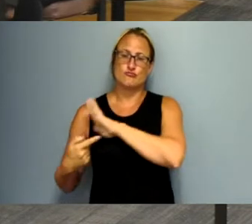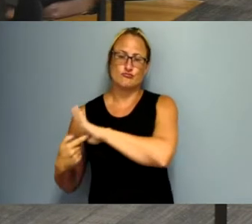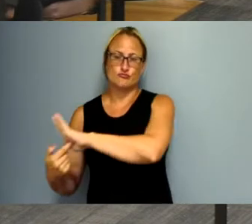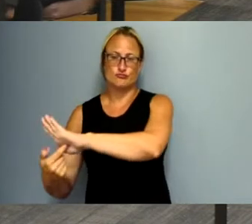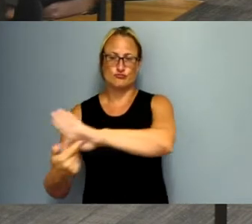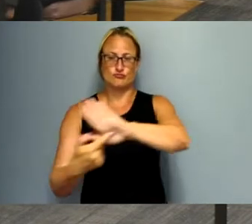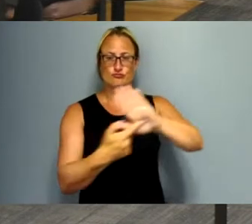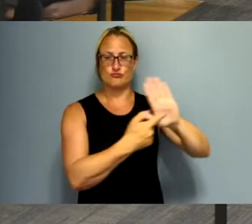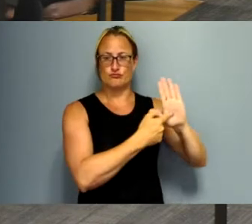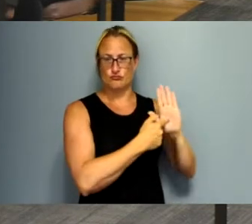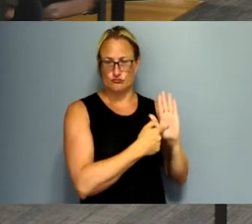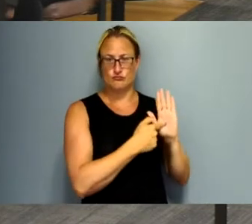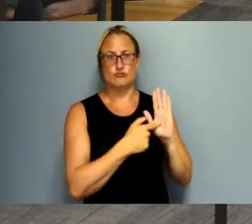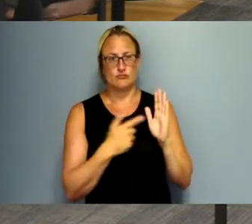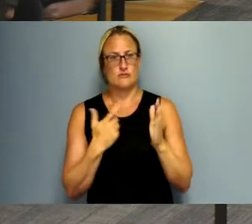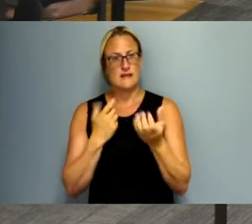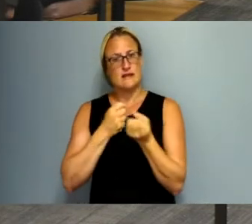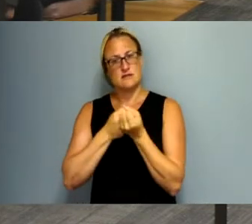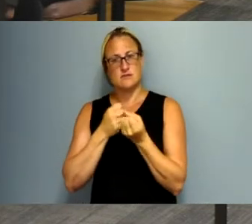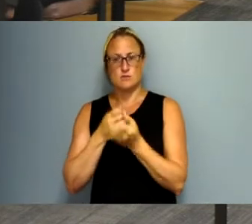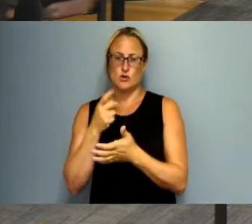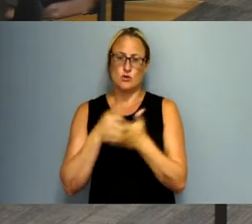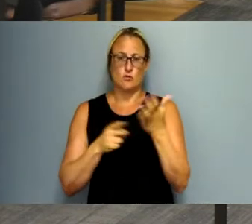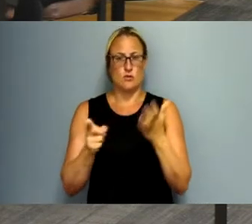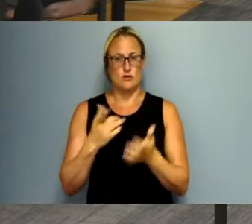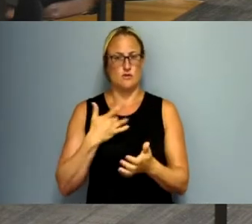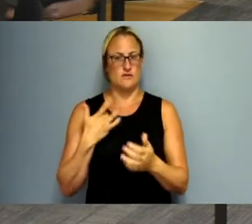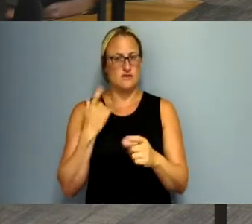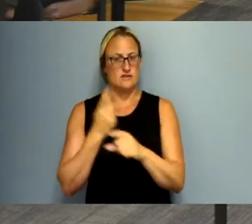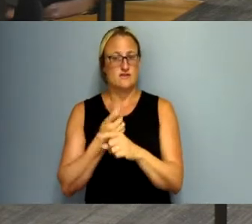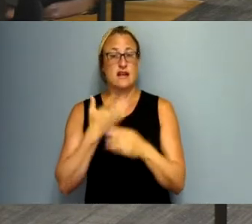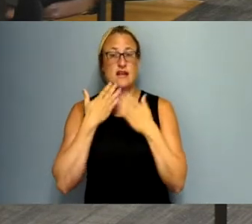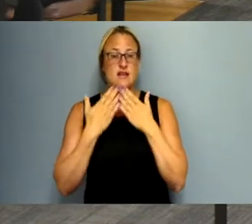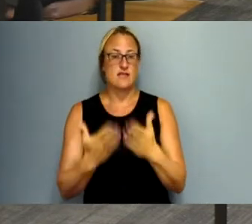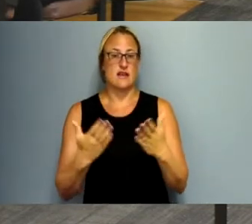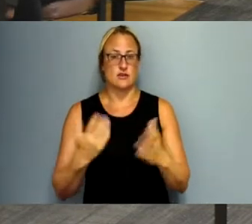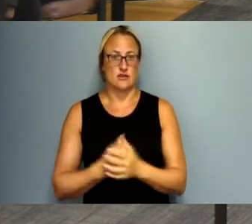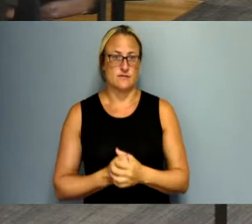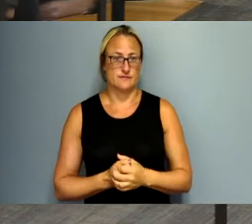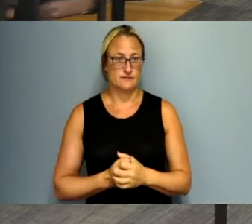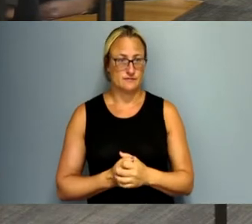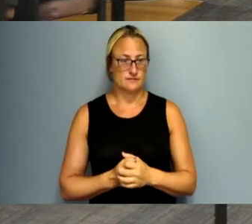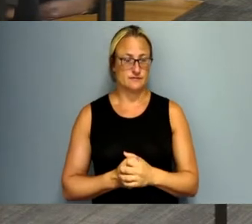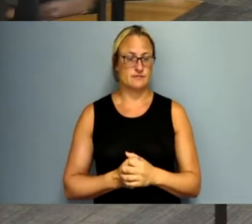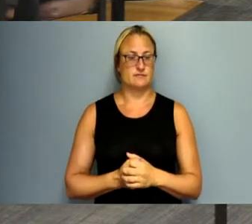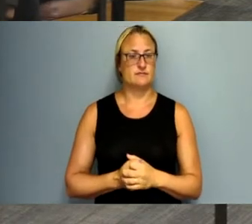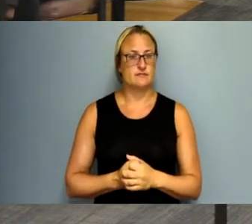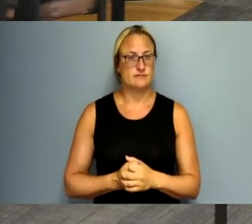and openly support what you believe to be right. Thank you very much for all you do this work.